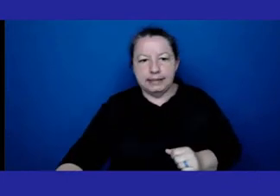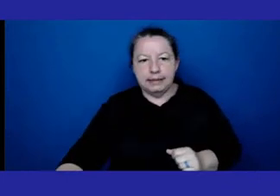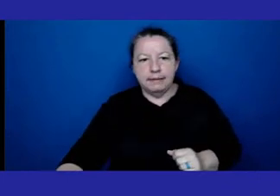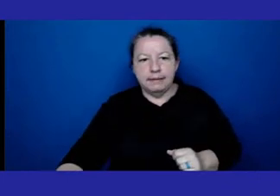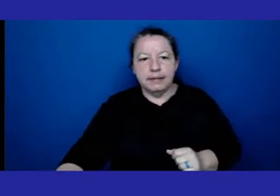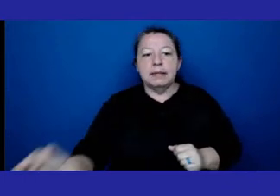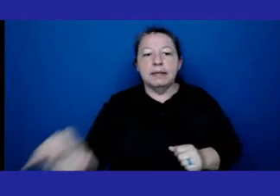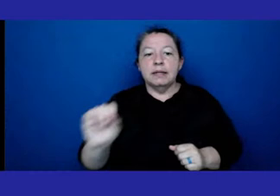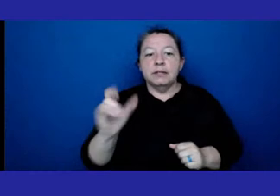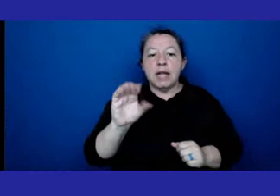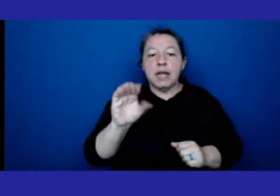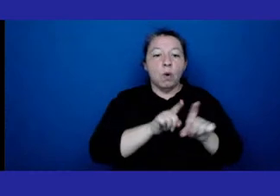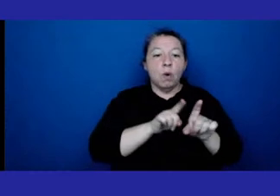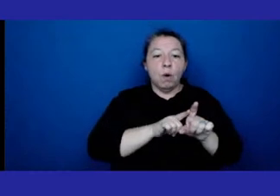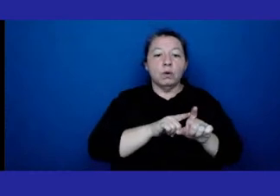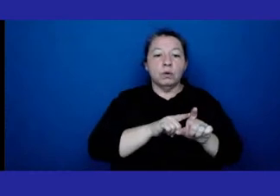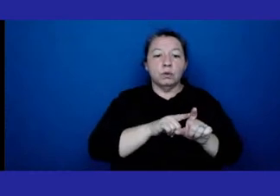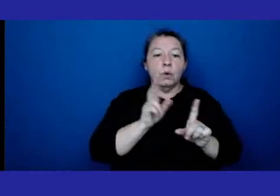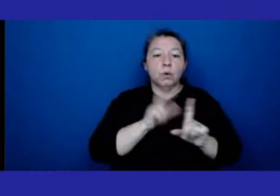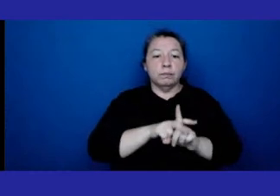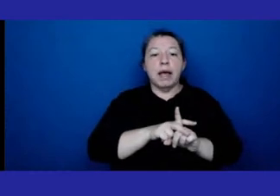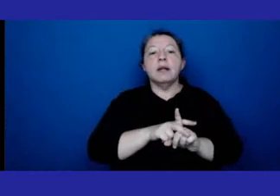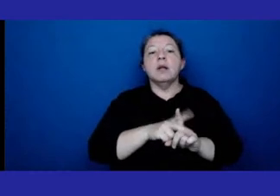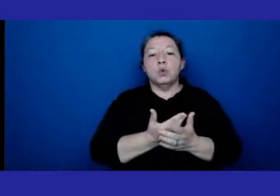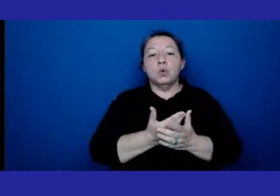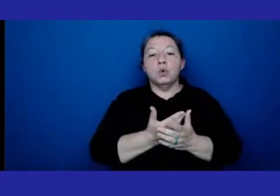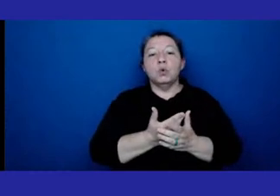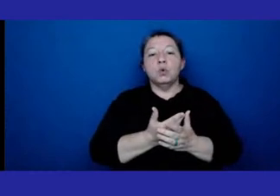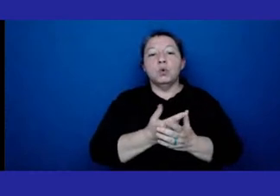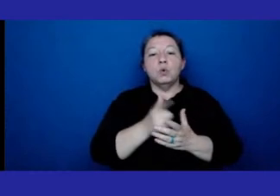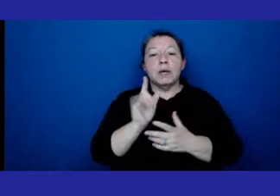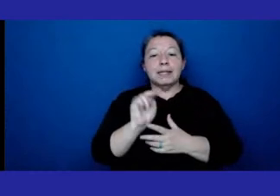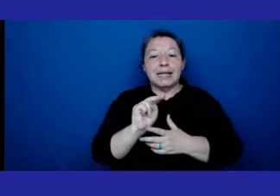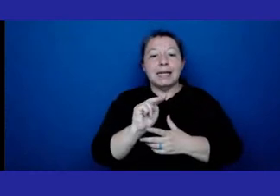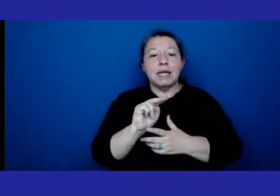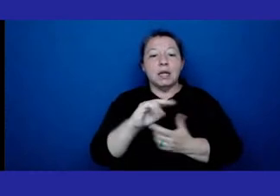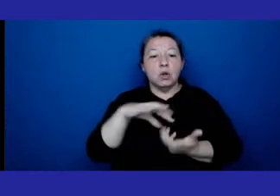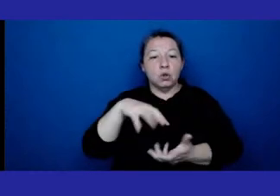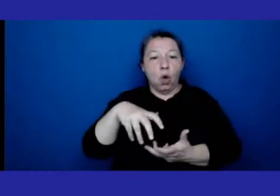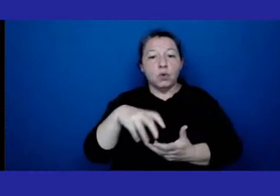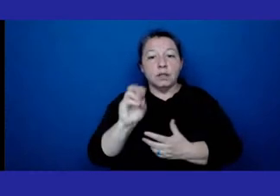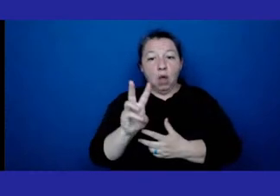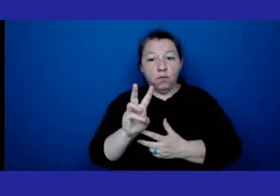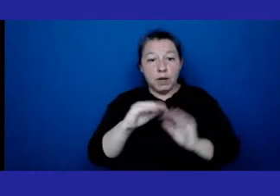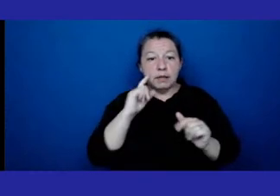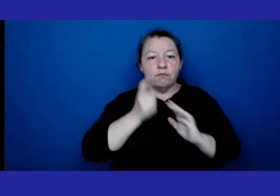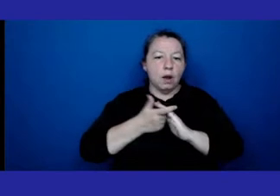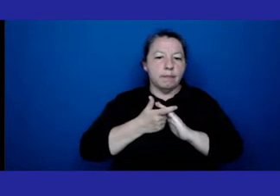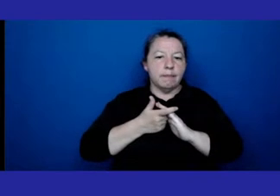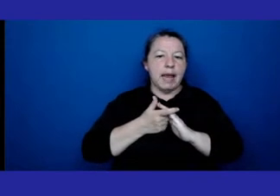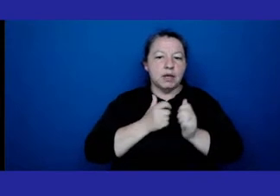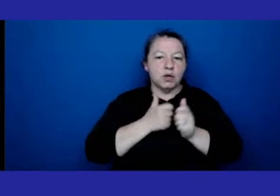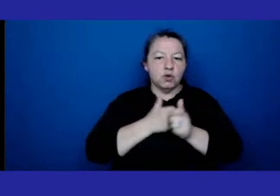Sodexo will also be implementing a new linen laundry software system for automated tracking later this